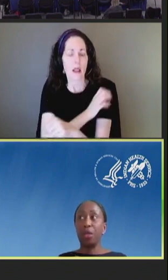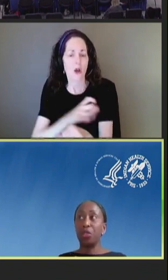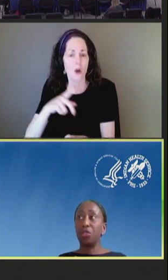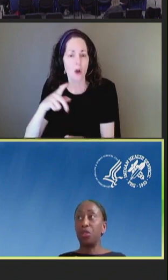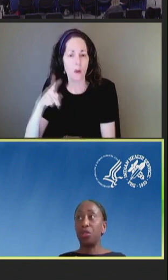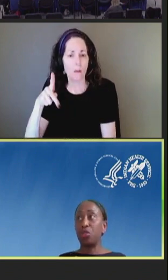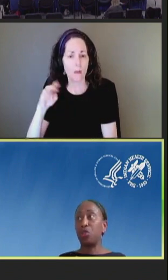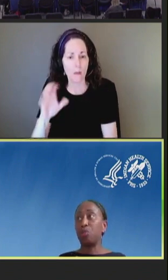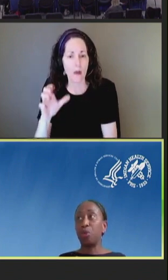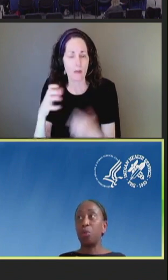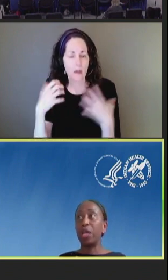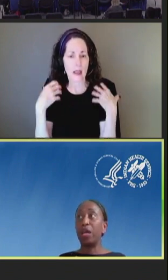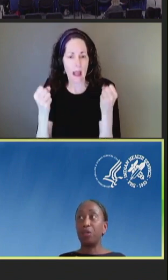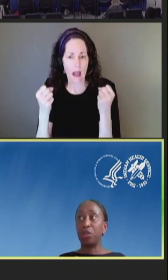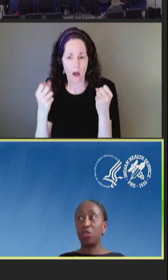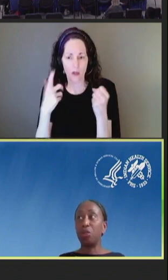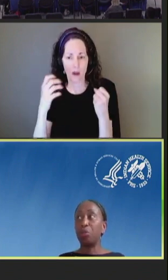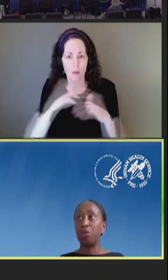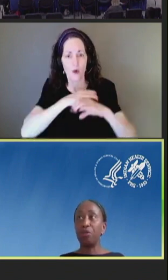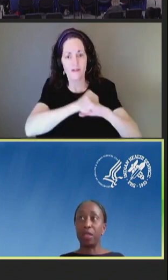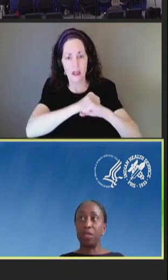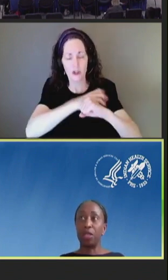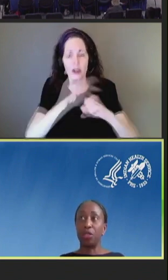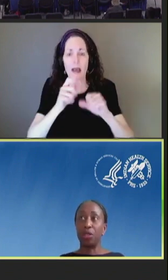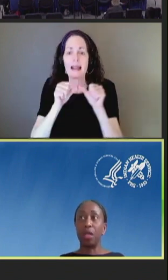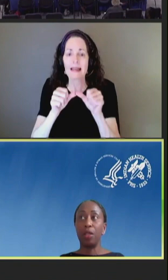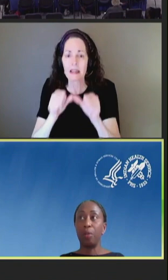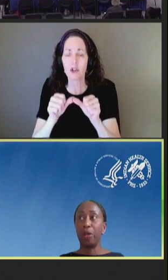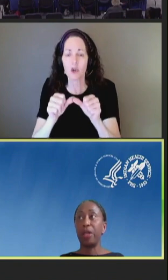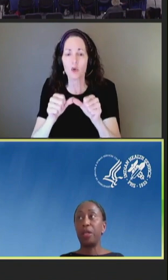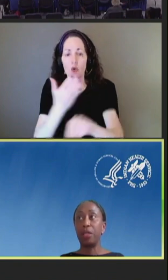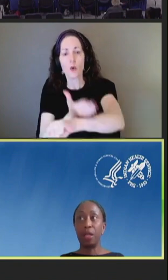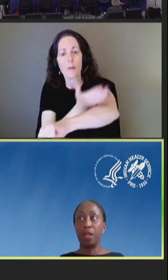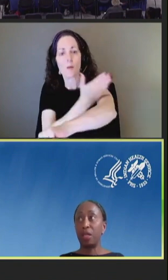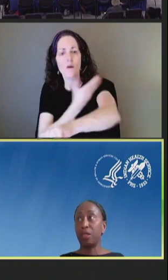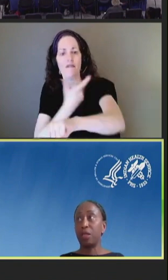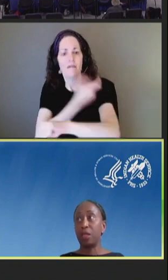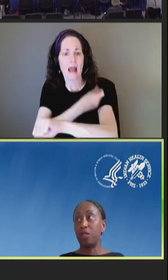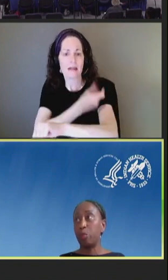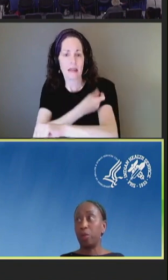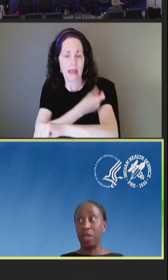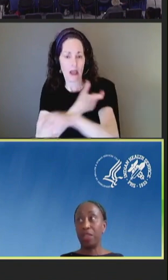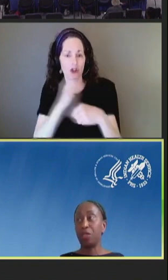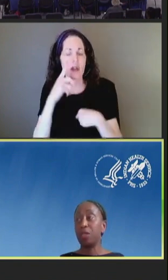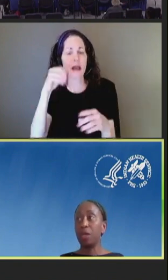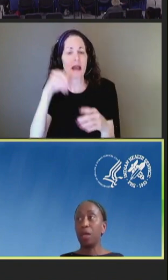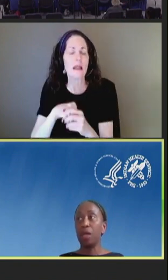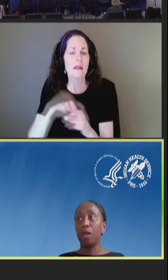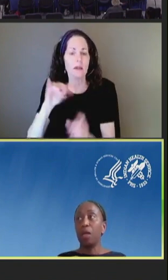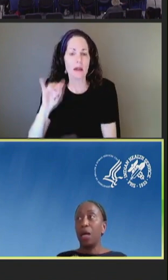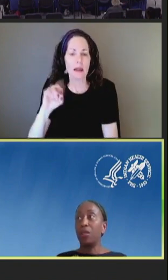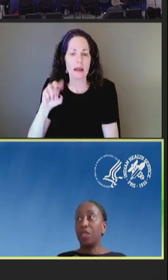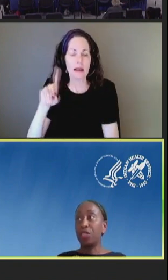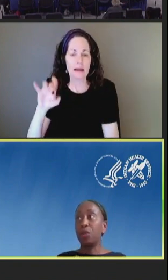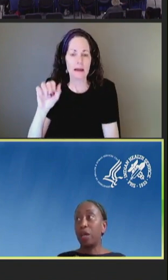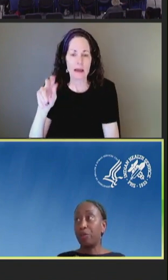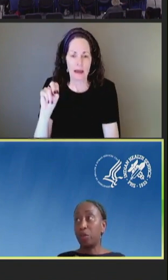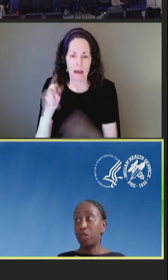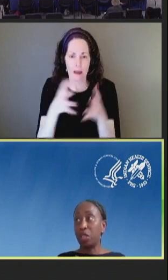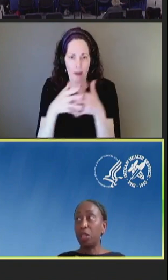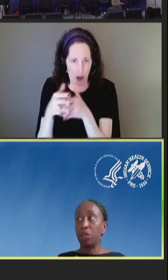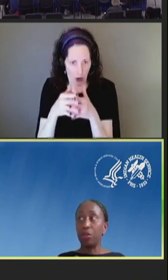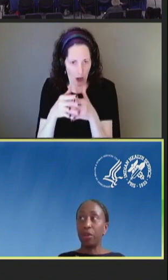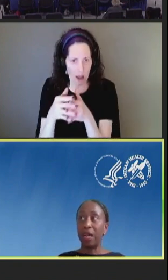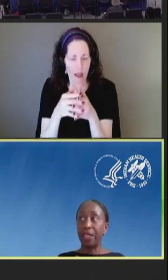priority and continues to promote efforts to improve vaccination in the American Indian and Alaska Native population. Our national